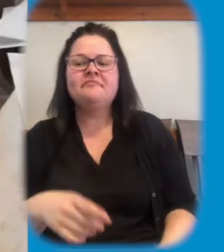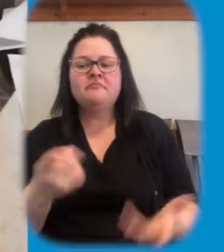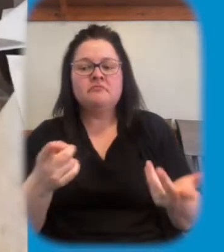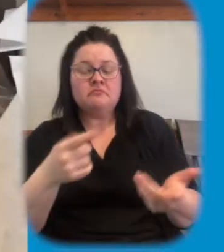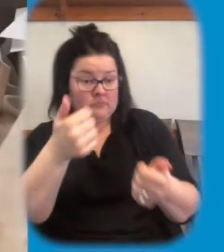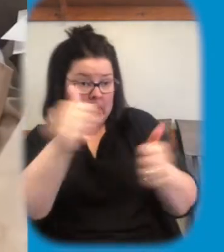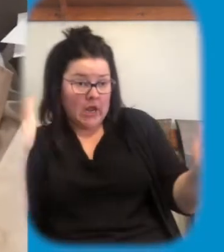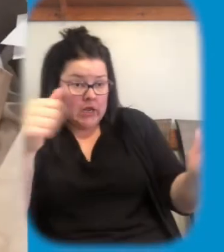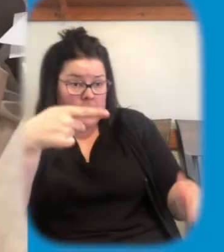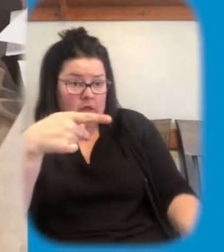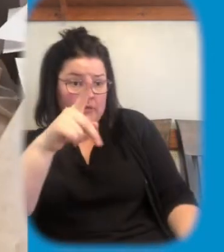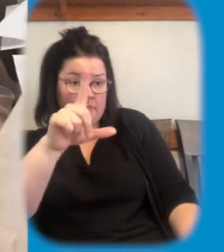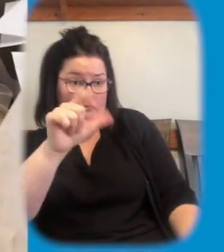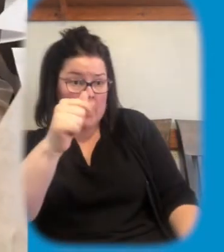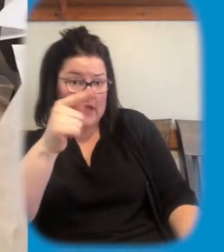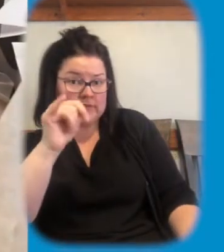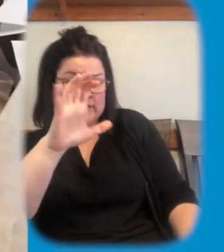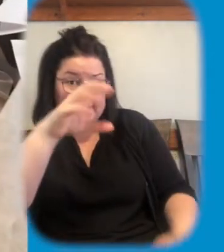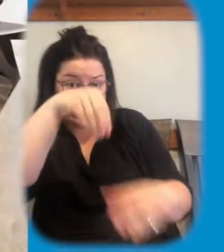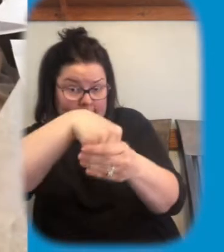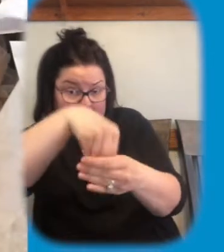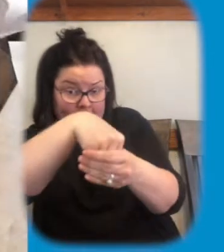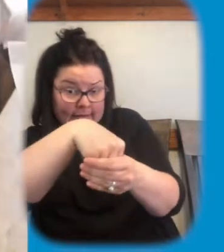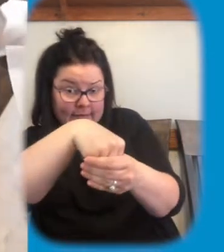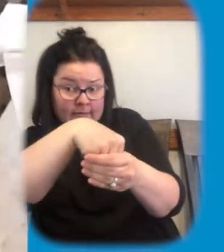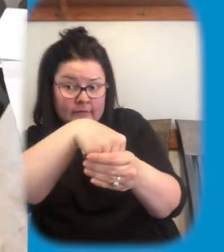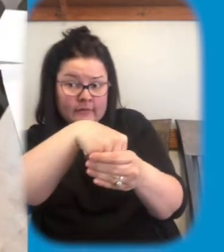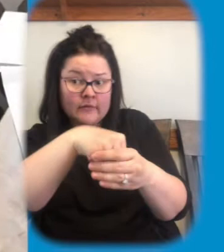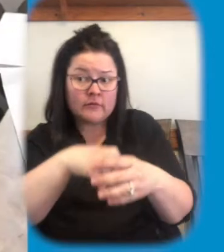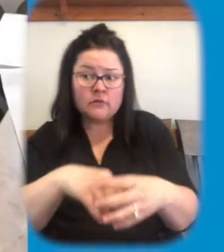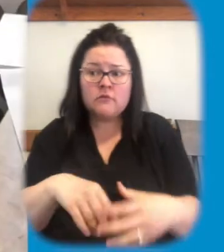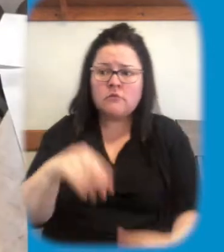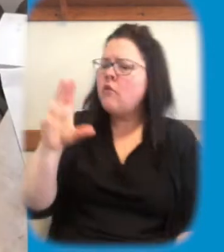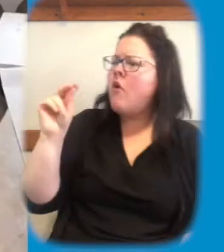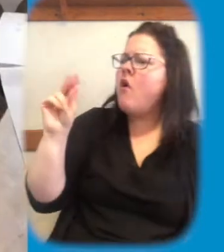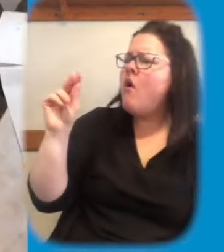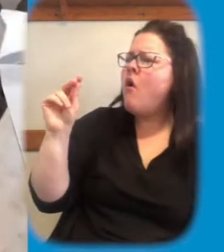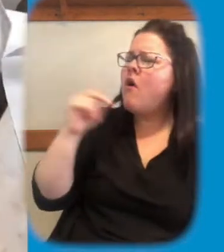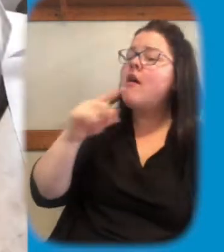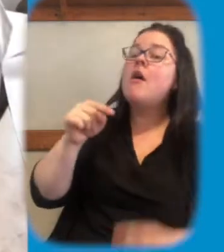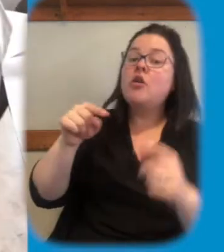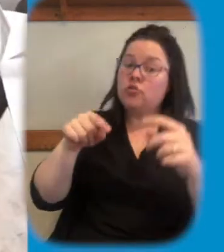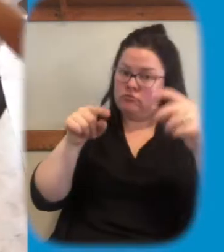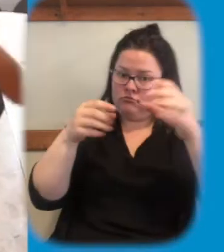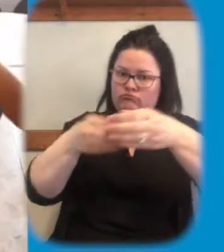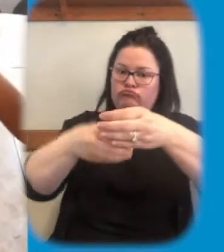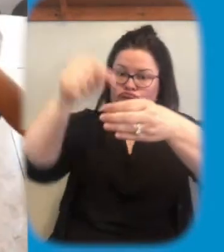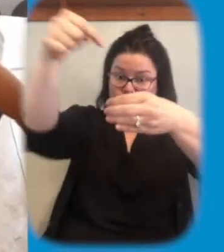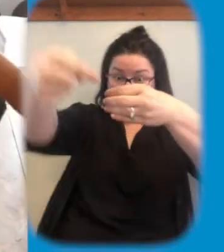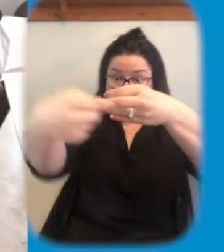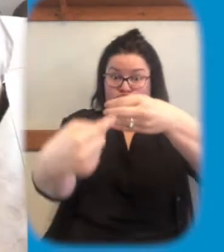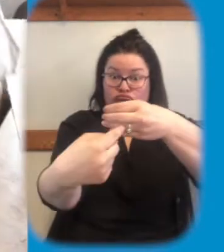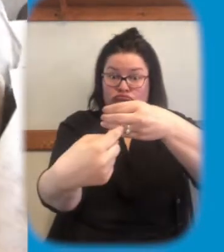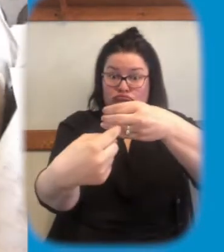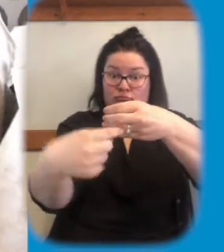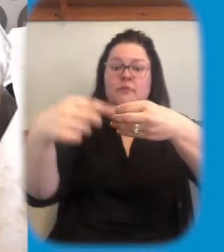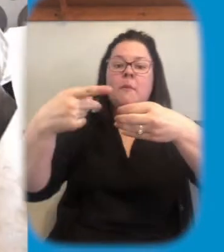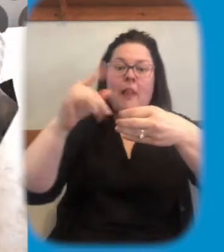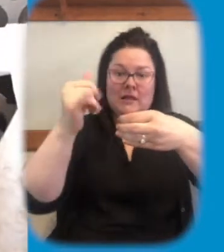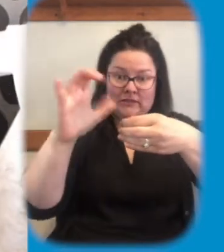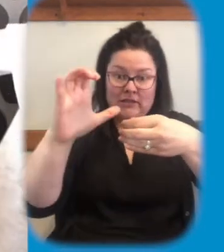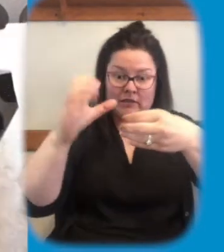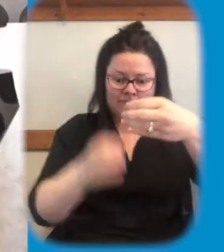Are there any plastics in here in our natural No, that will materials? stop the water from coming. But although that's plastic and that's plastic.